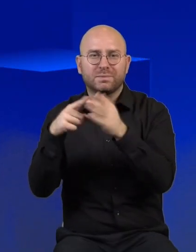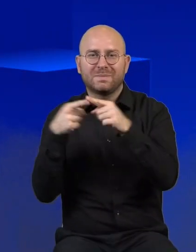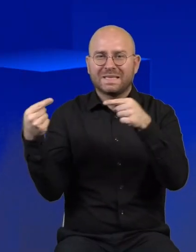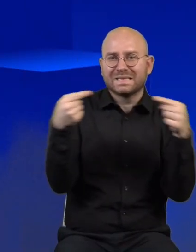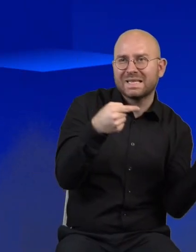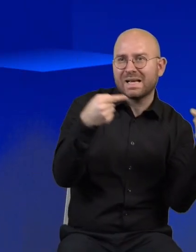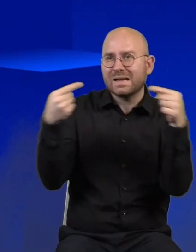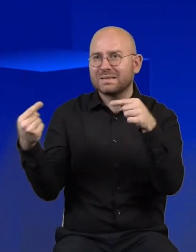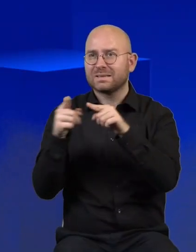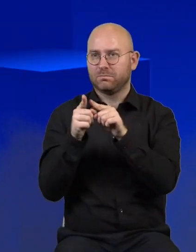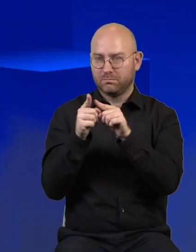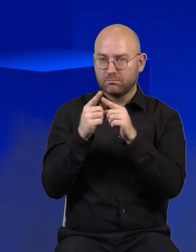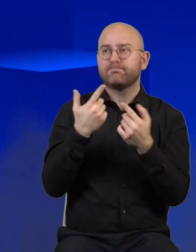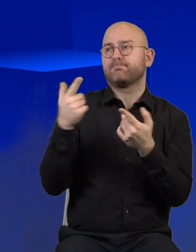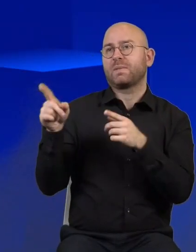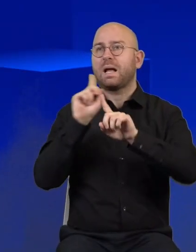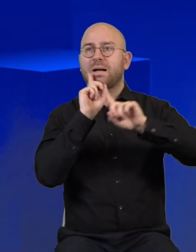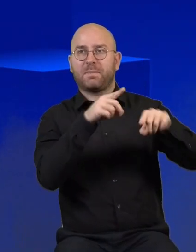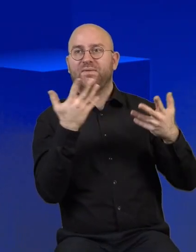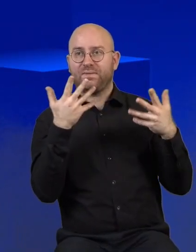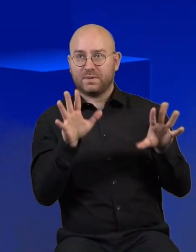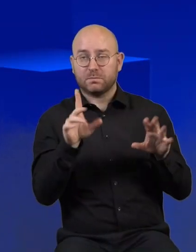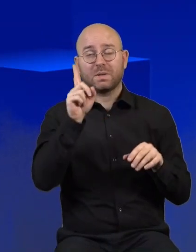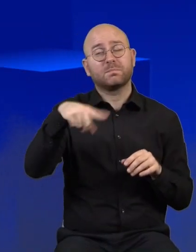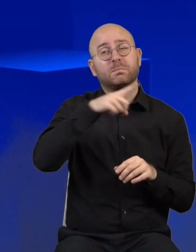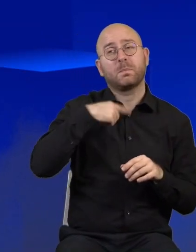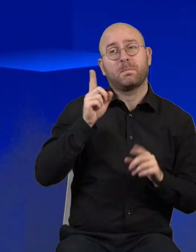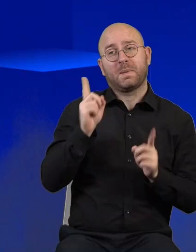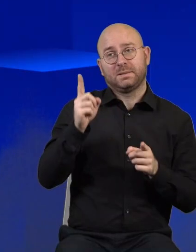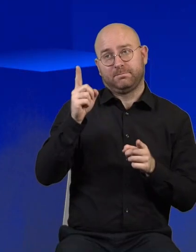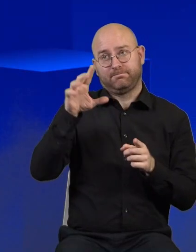pointed out in the cohesion report that still,